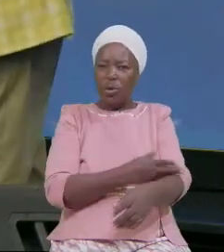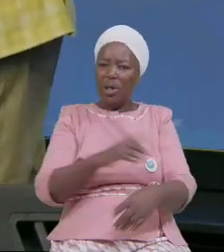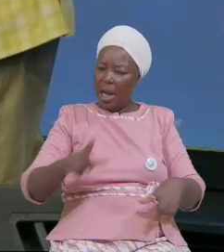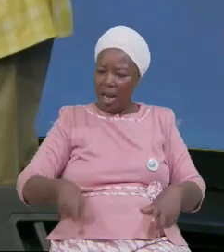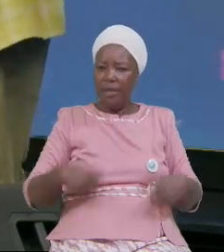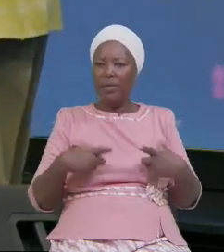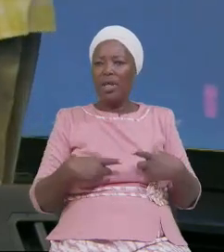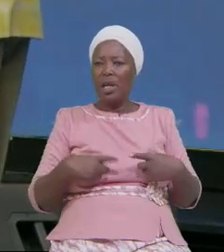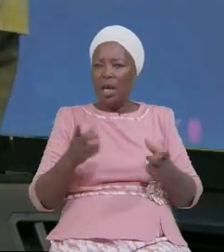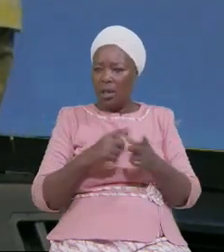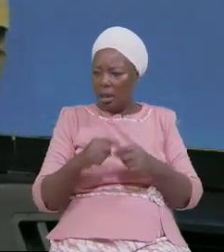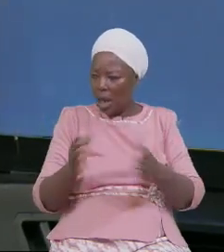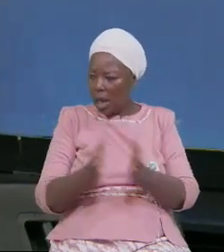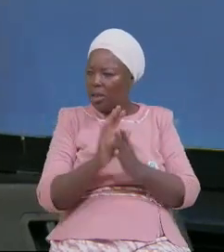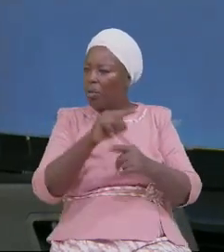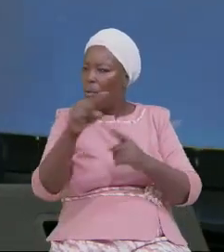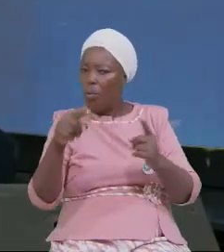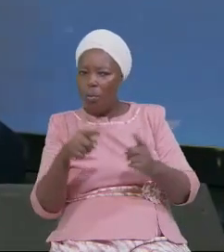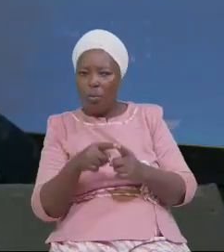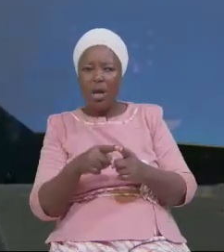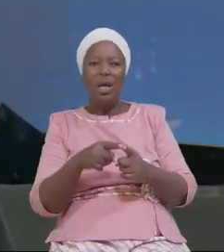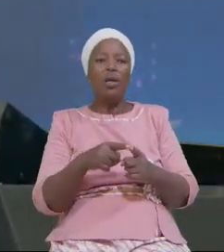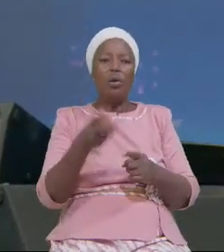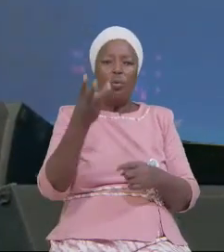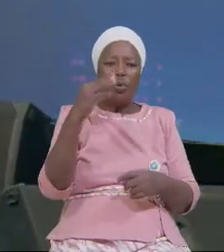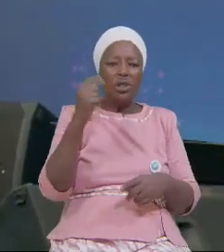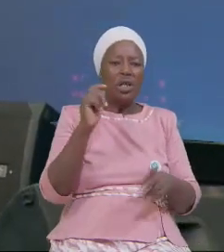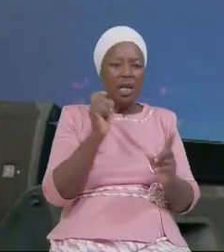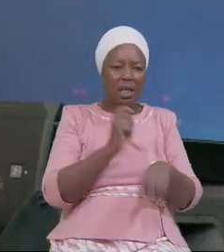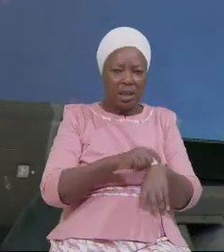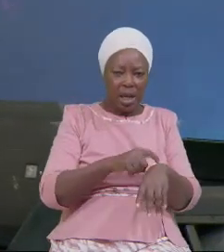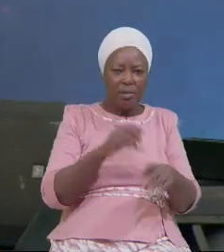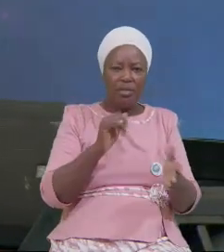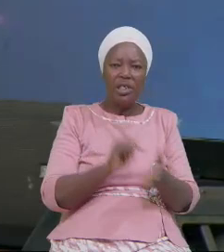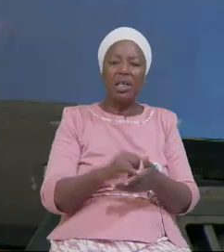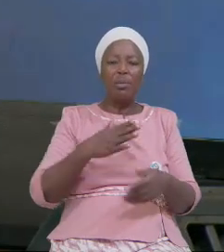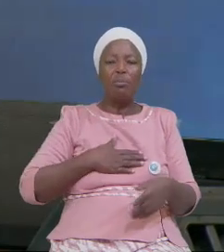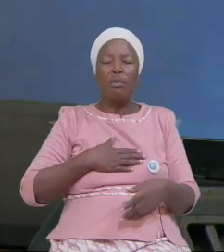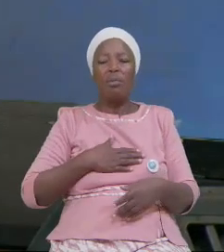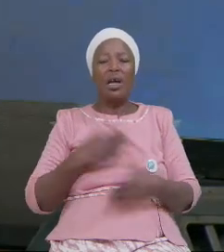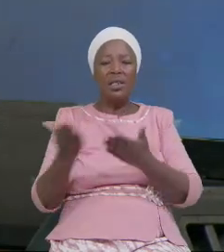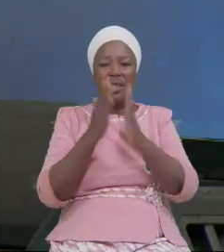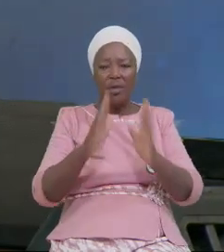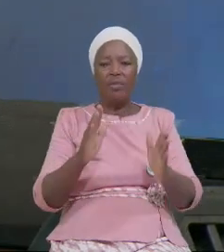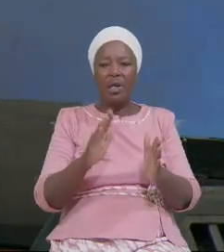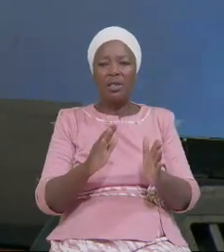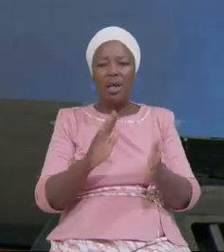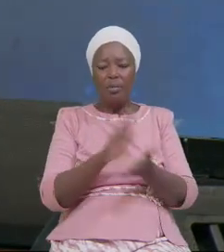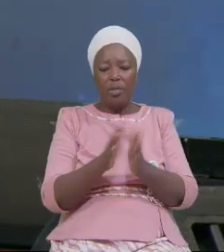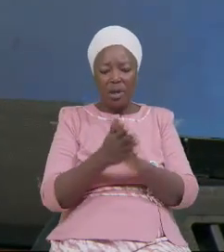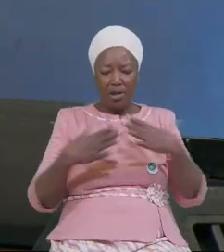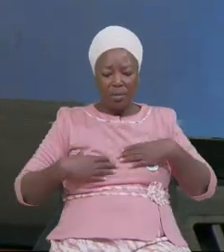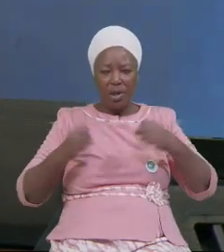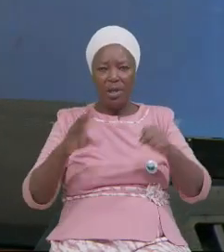he asked, when was the time that he got healed? And they said, at